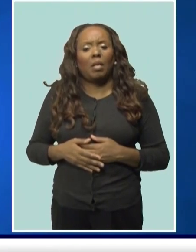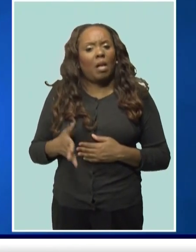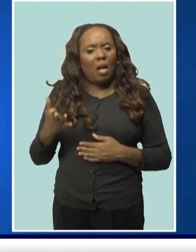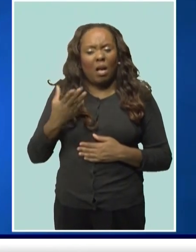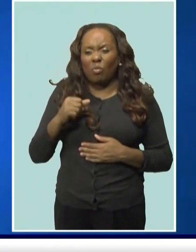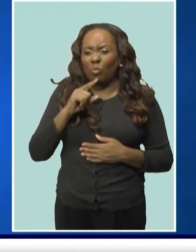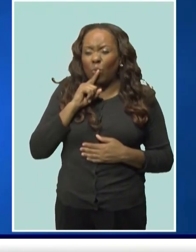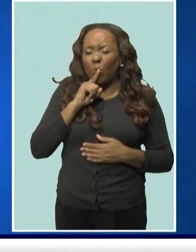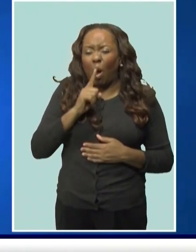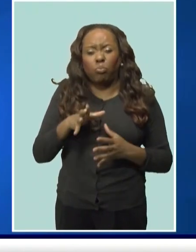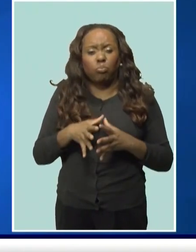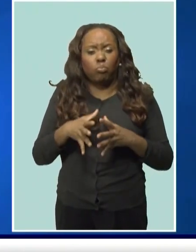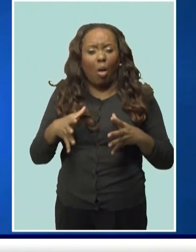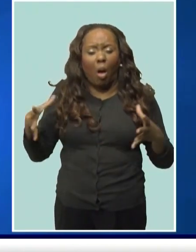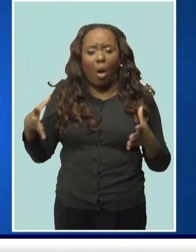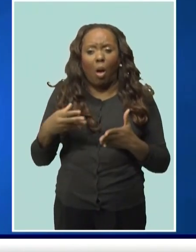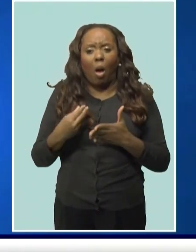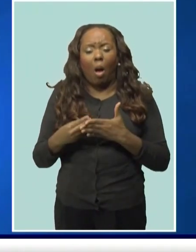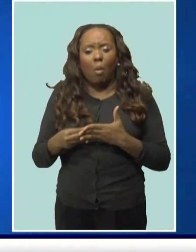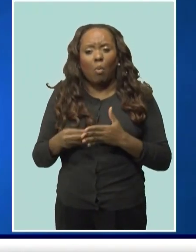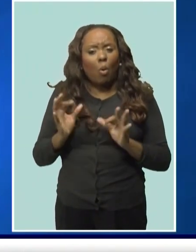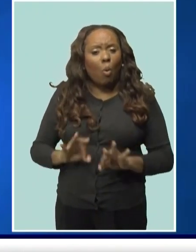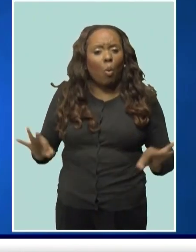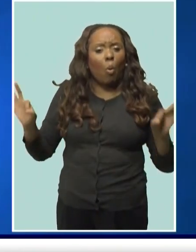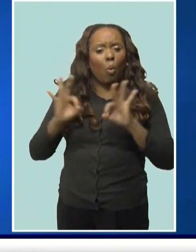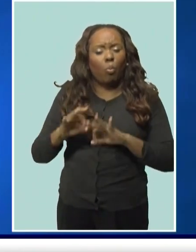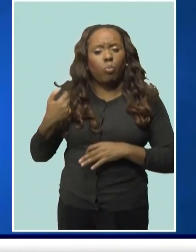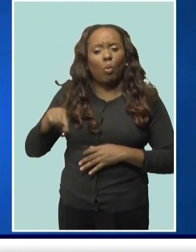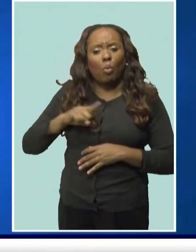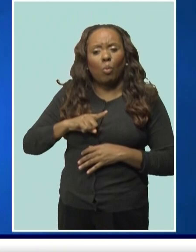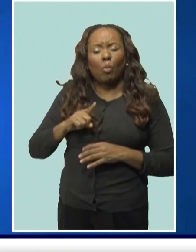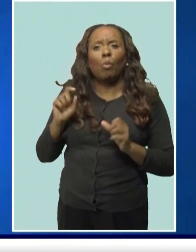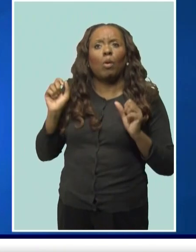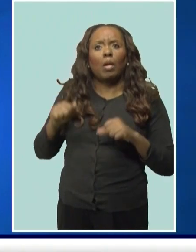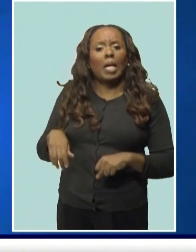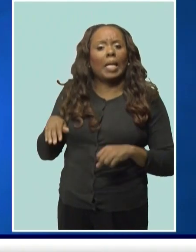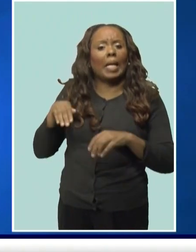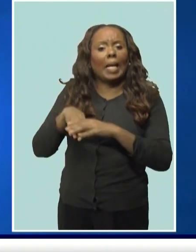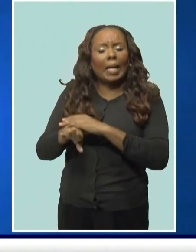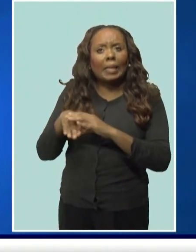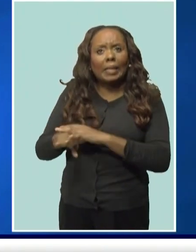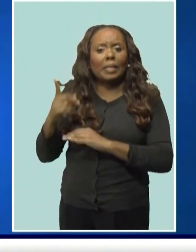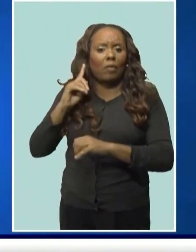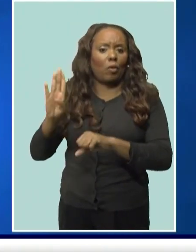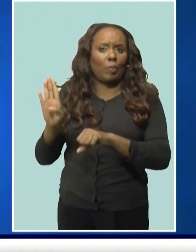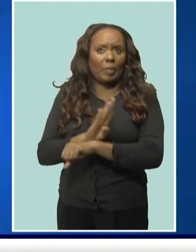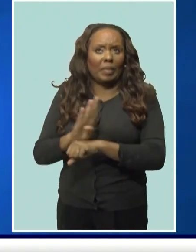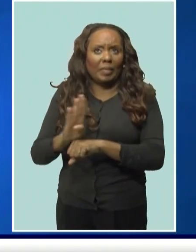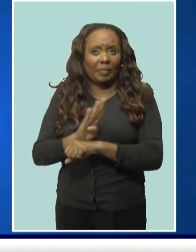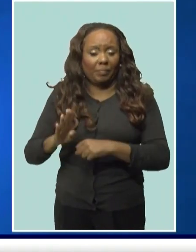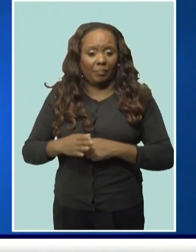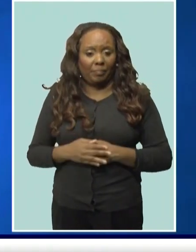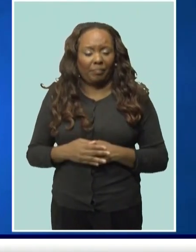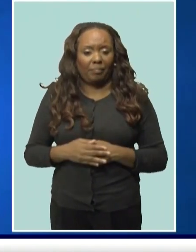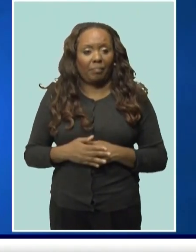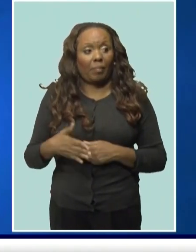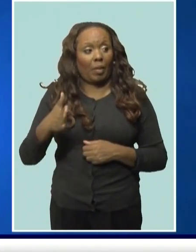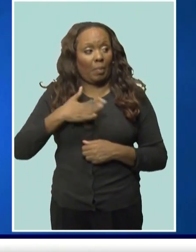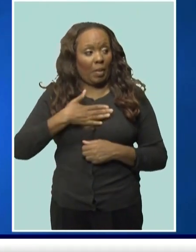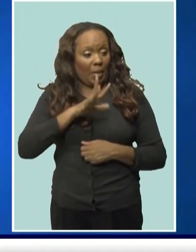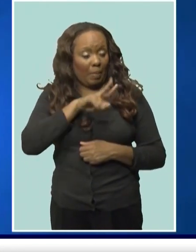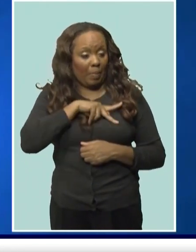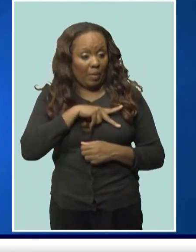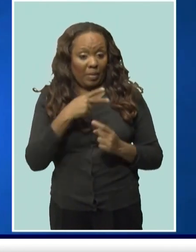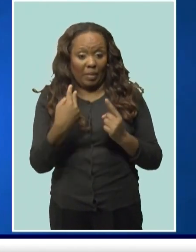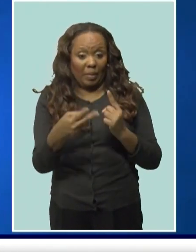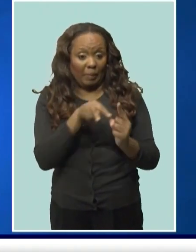$3.5 trillion. And for that reason, it is my personal view, and I emphasize my personal view, that our two